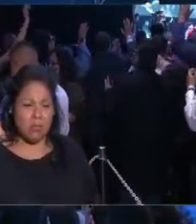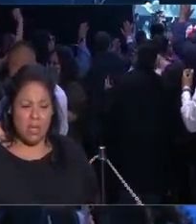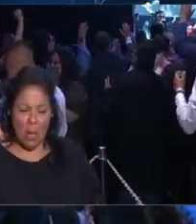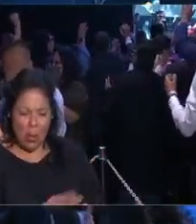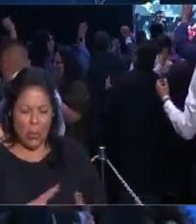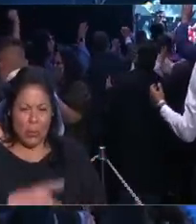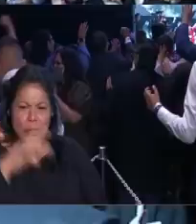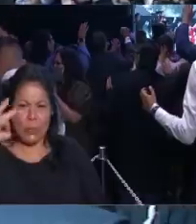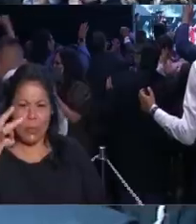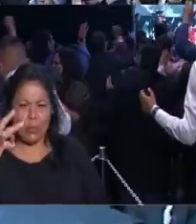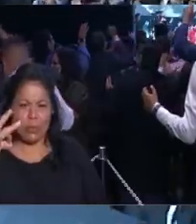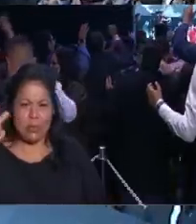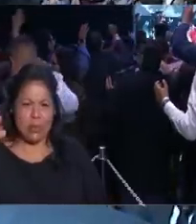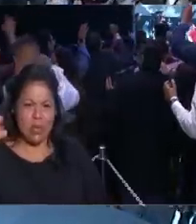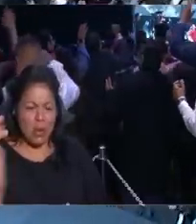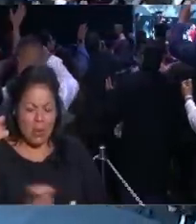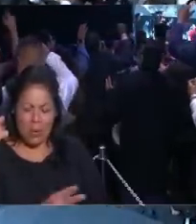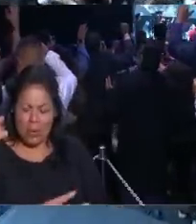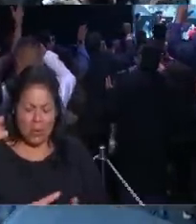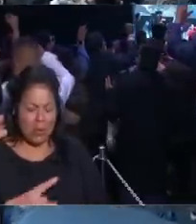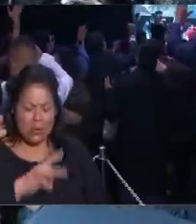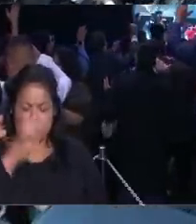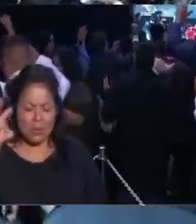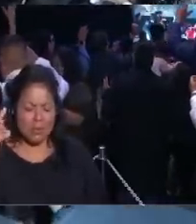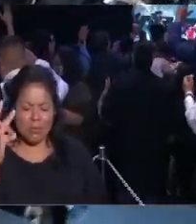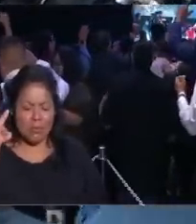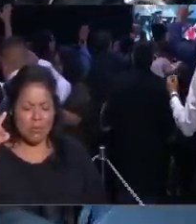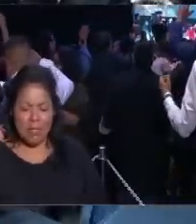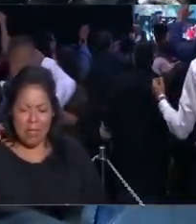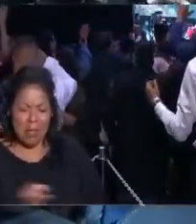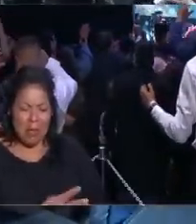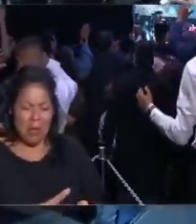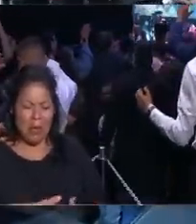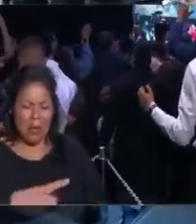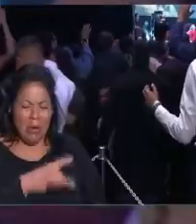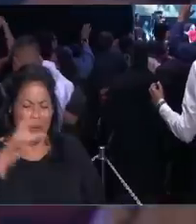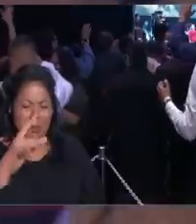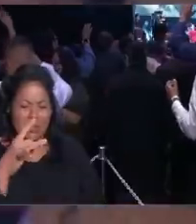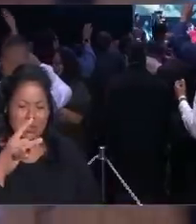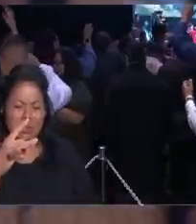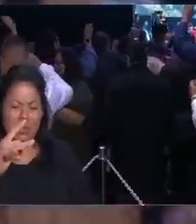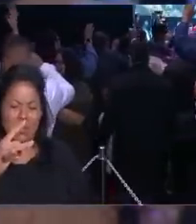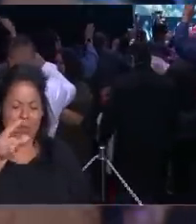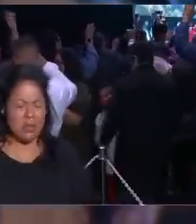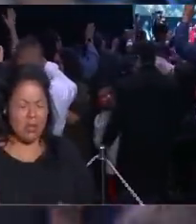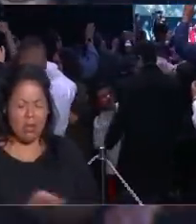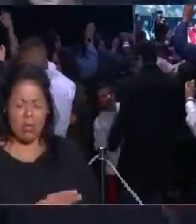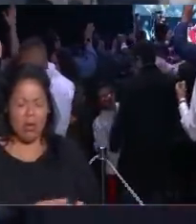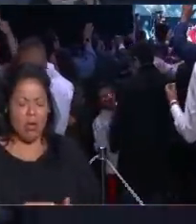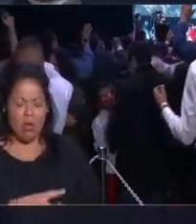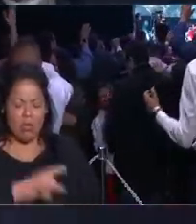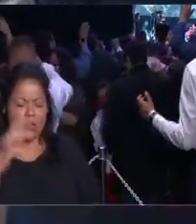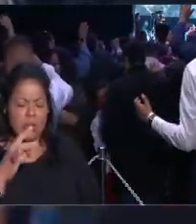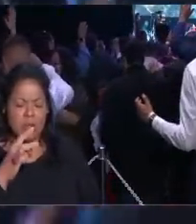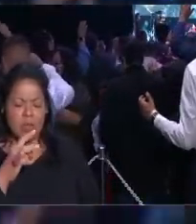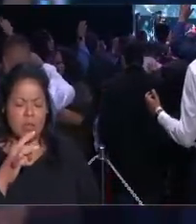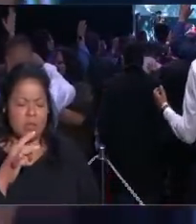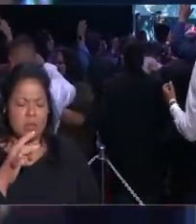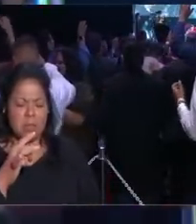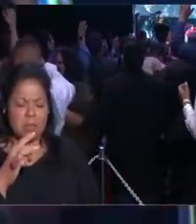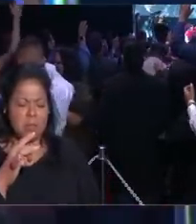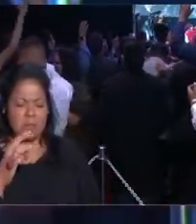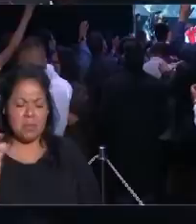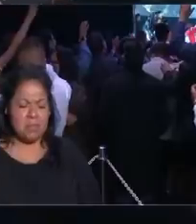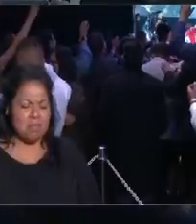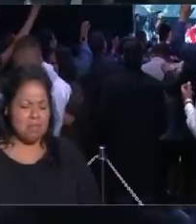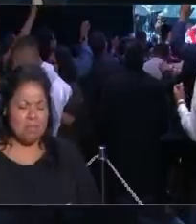Holy Ghost! Espíritu Santo! Holy Ghost! Espíritu Santo! Holy Ghost! Espíritu